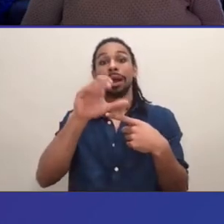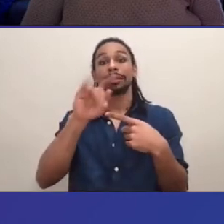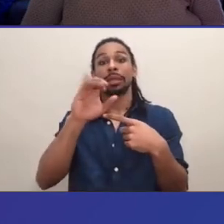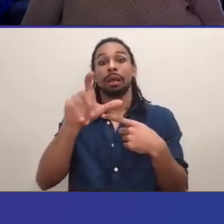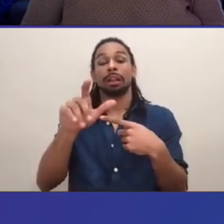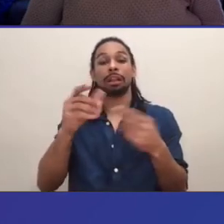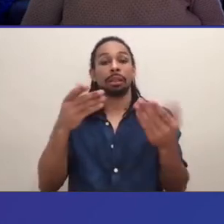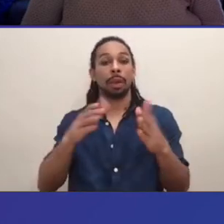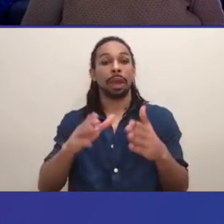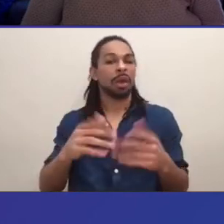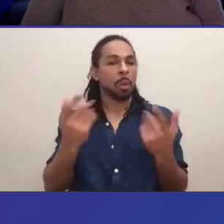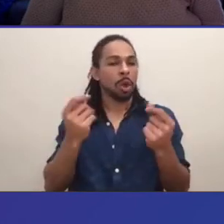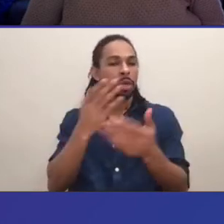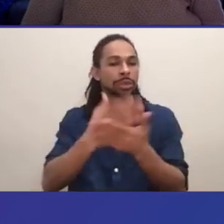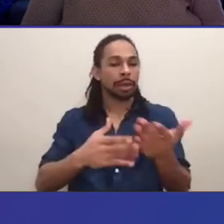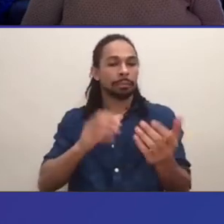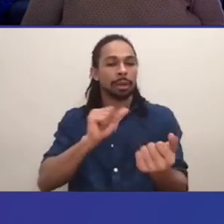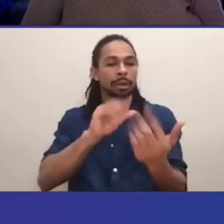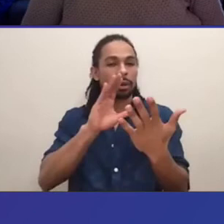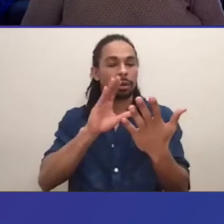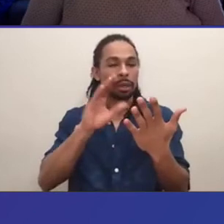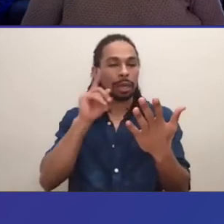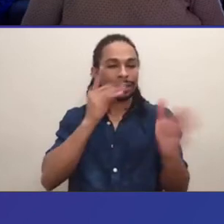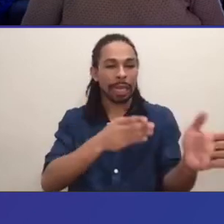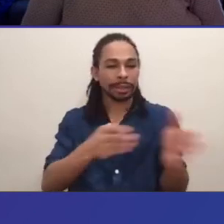are when